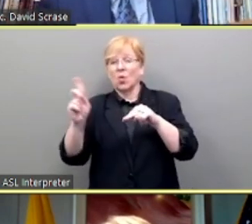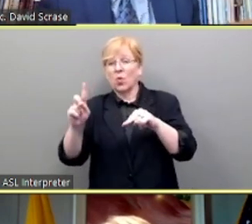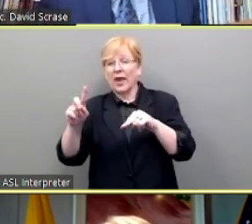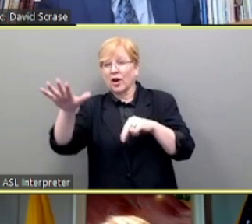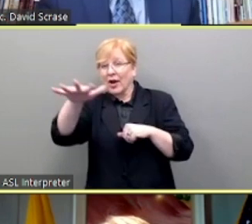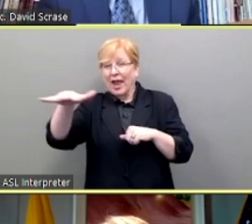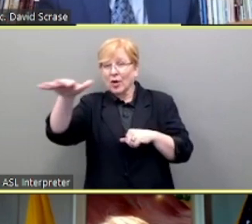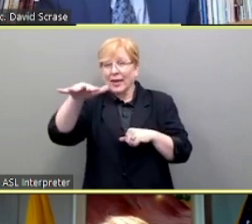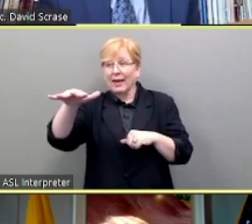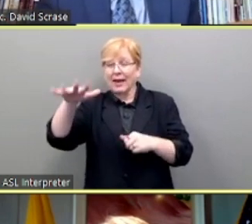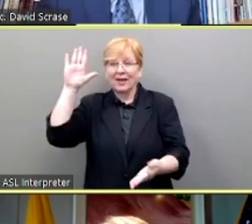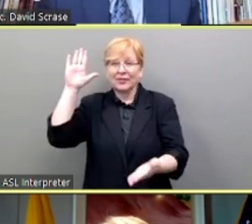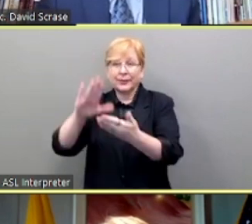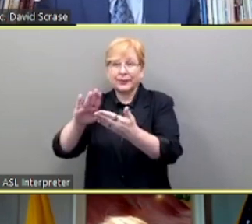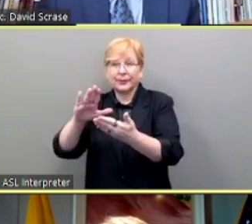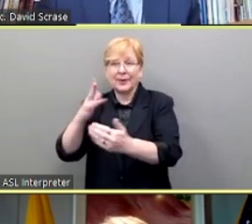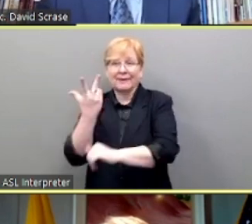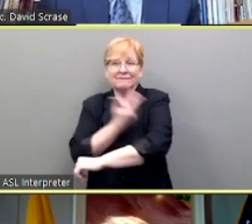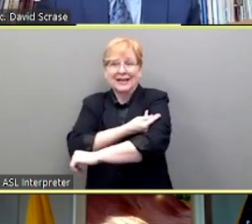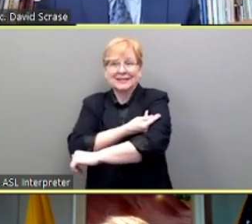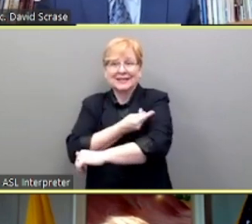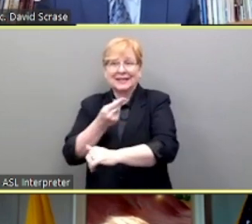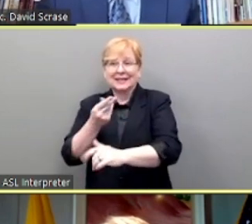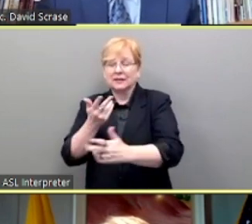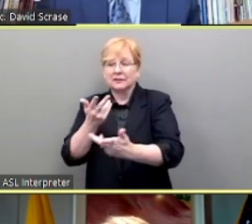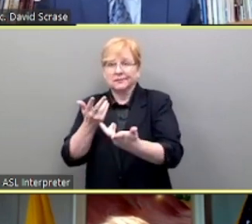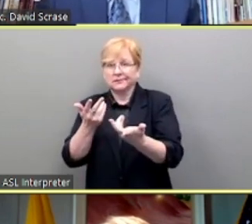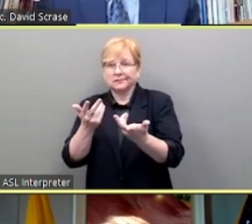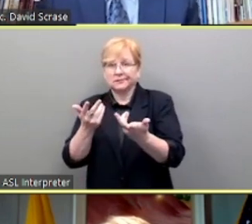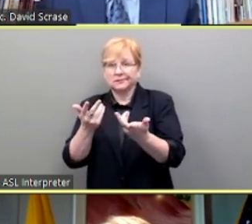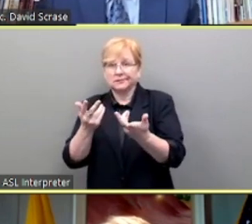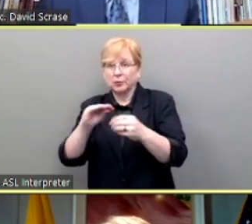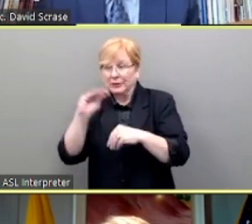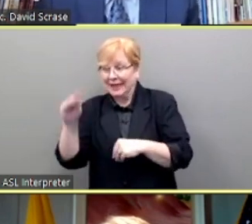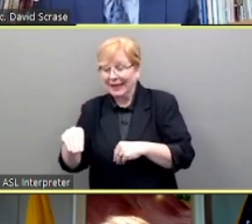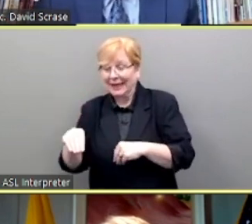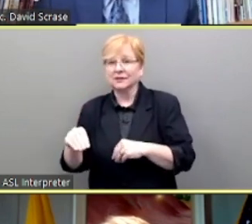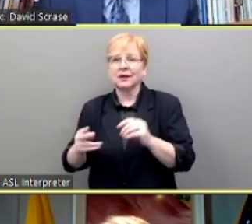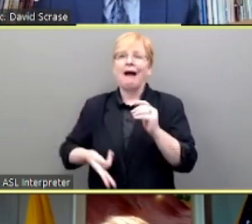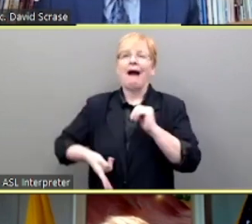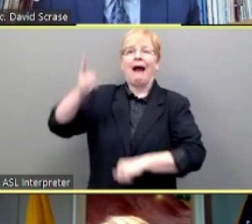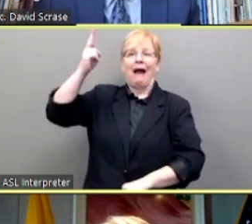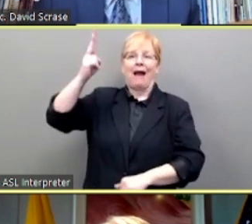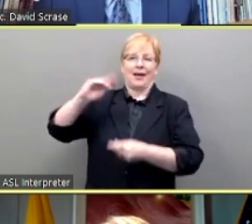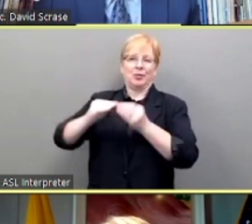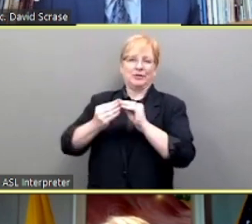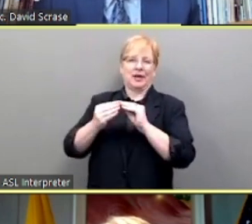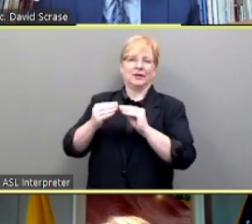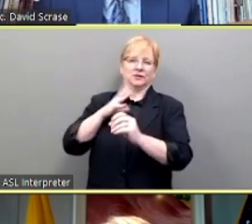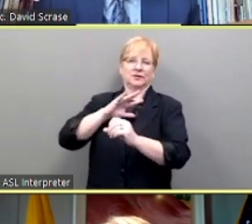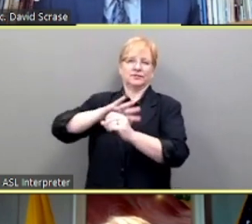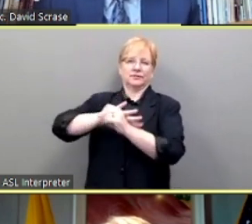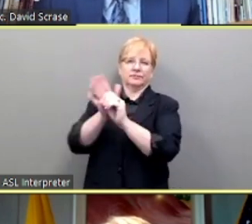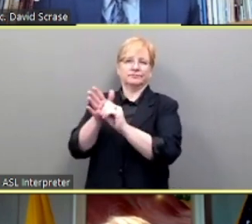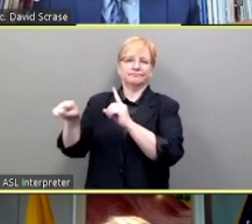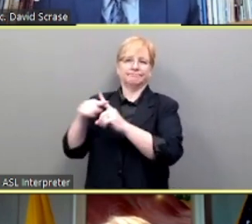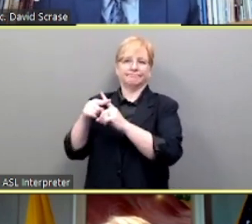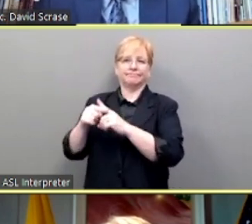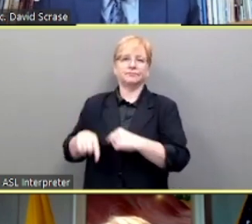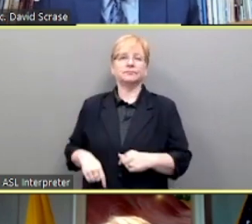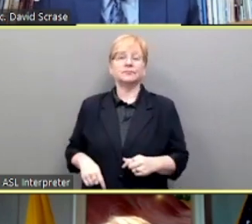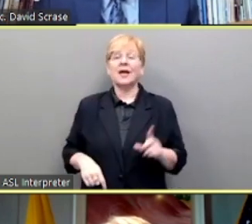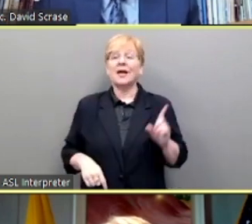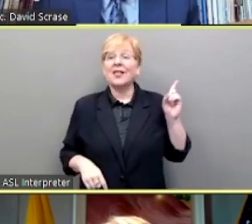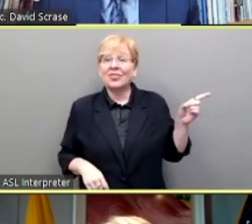rates. Next slide shows that this is hospitalizations, new admissions in the